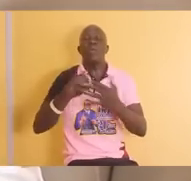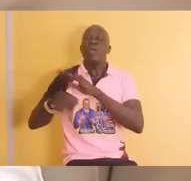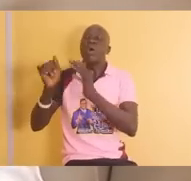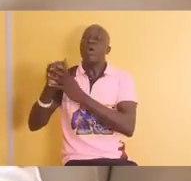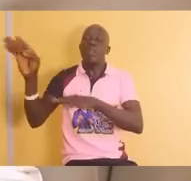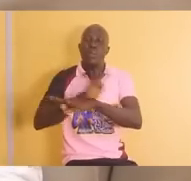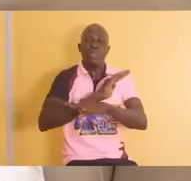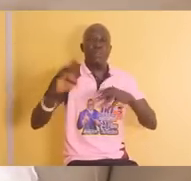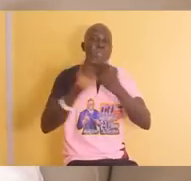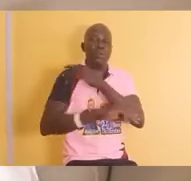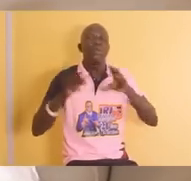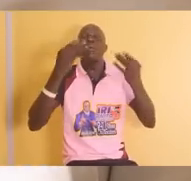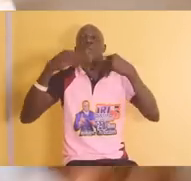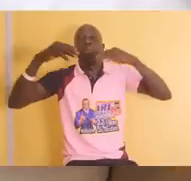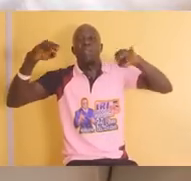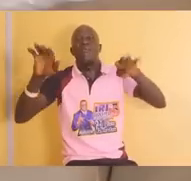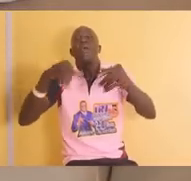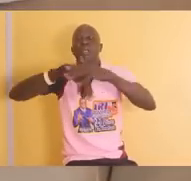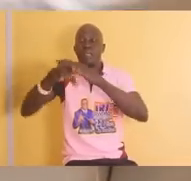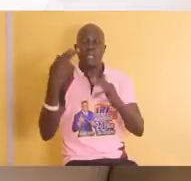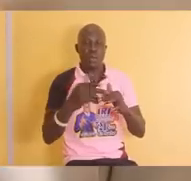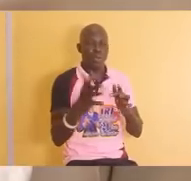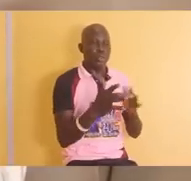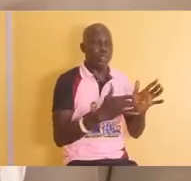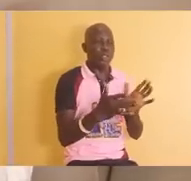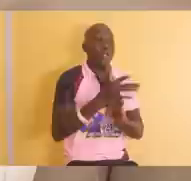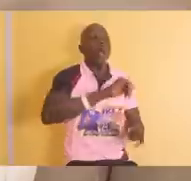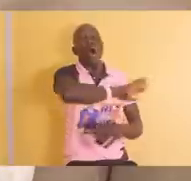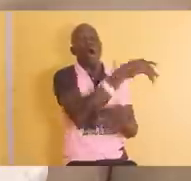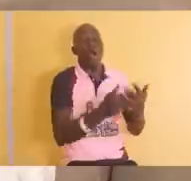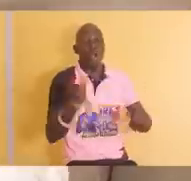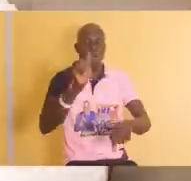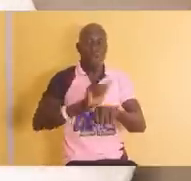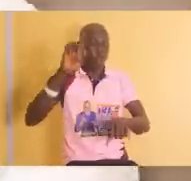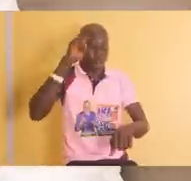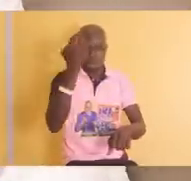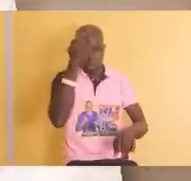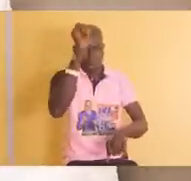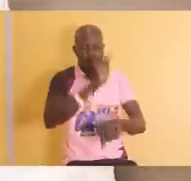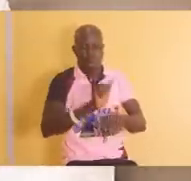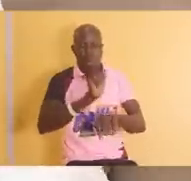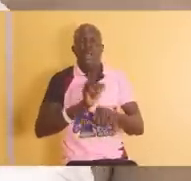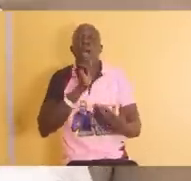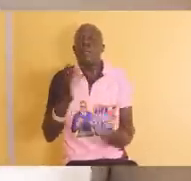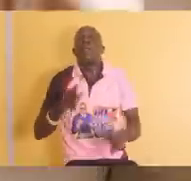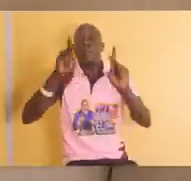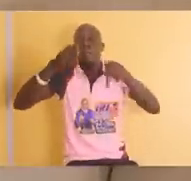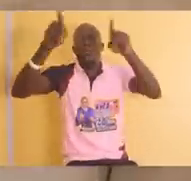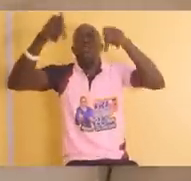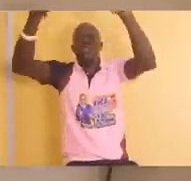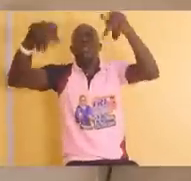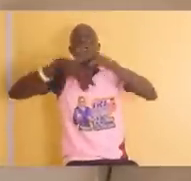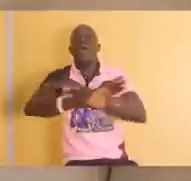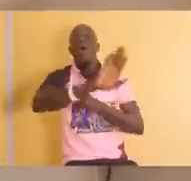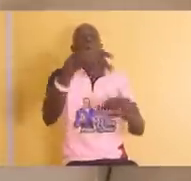so wo e rere oja amen eni agada ba no eni oni se ajoba e bere si ma ni igbega amen